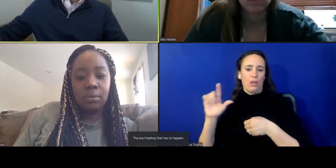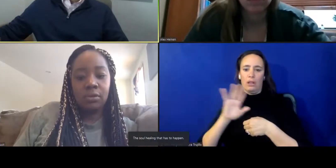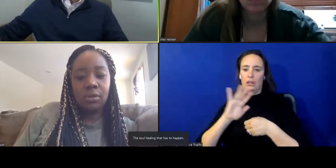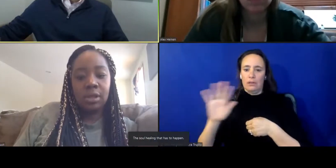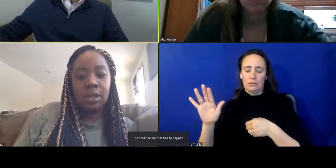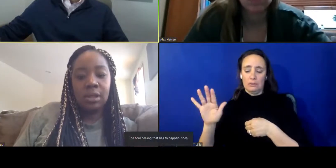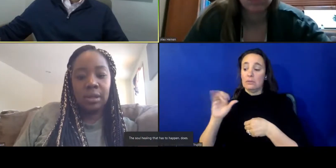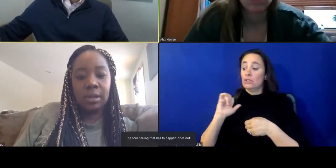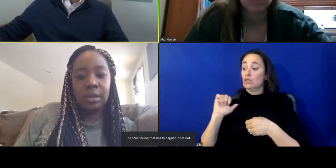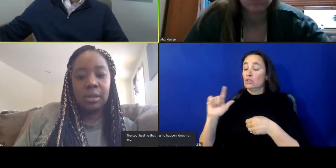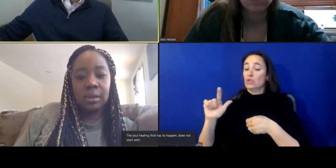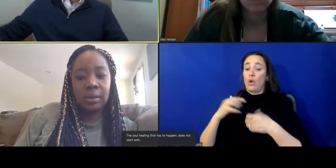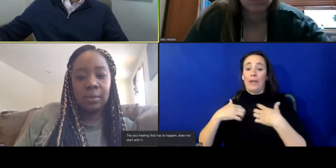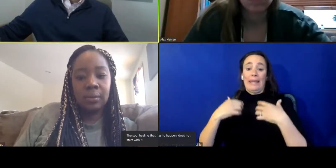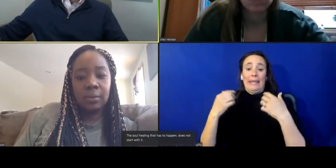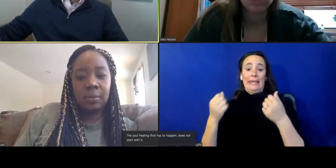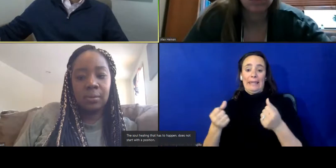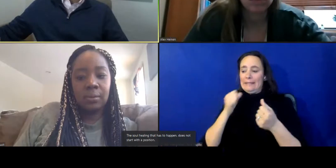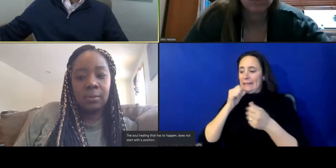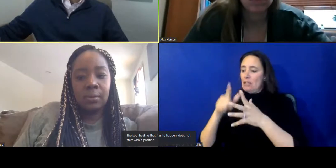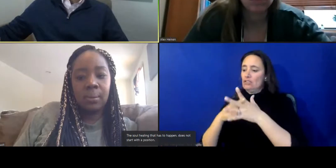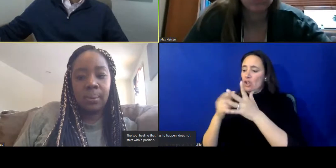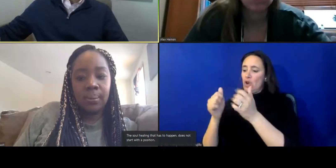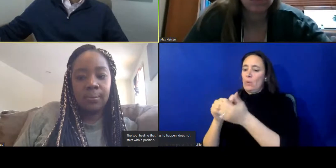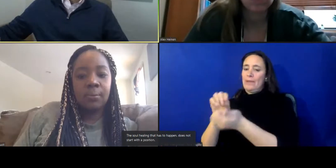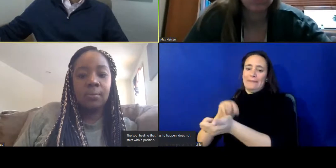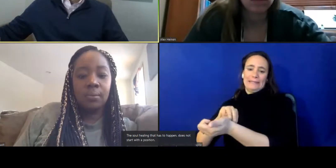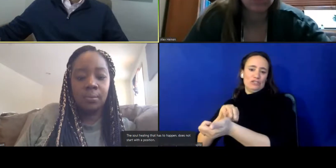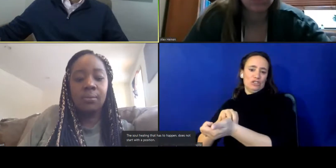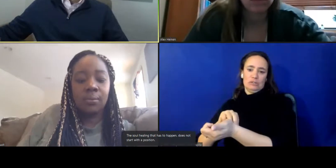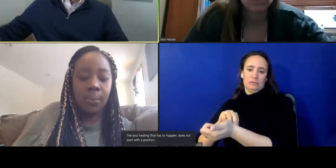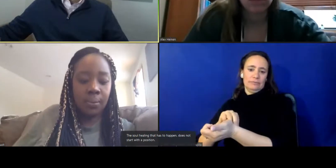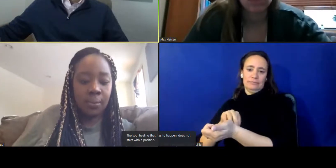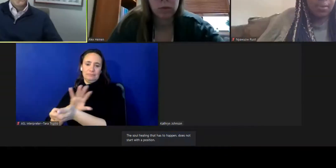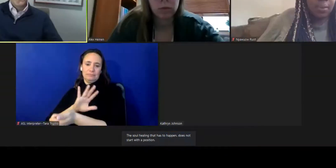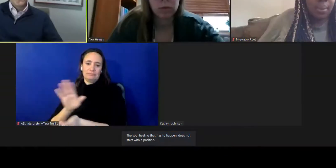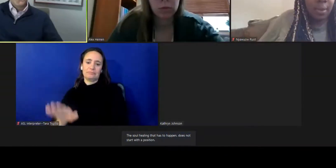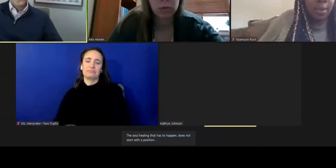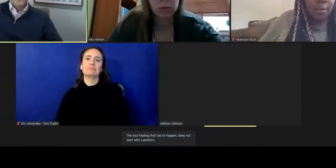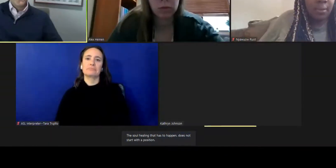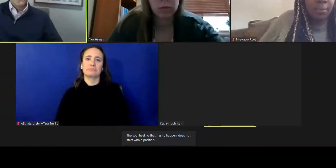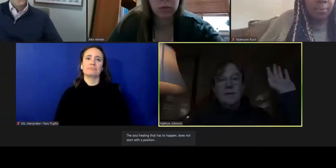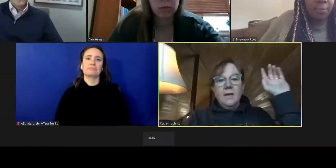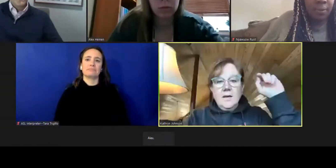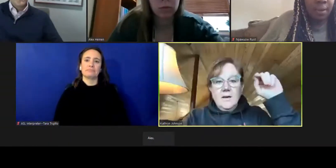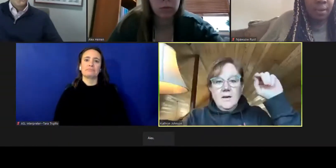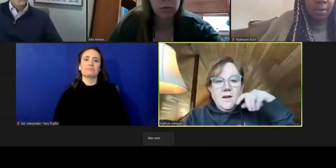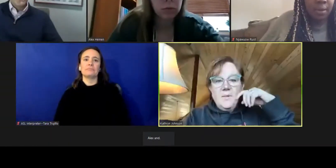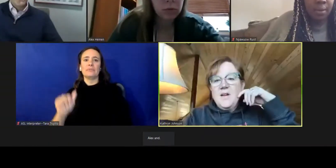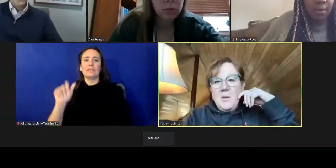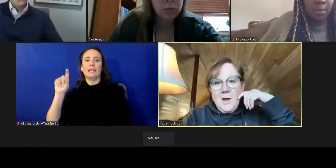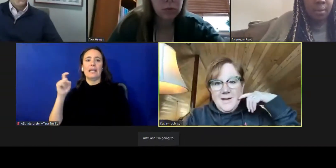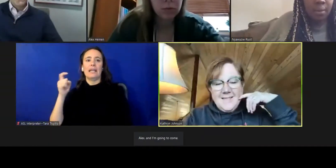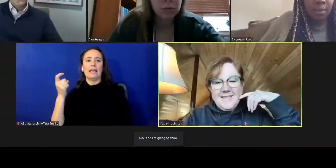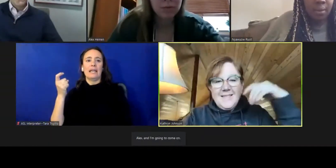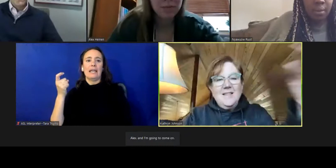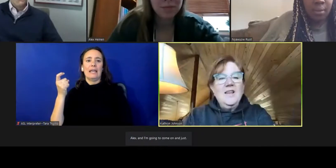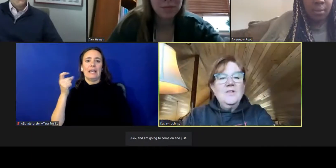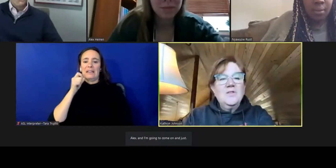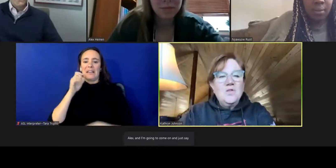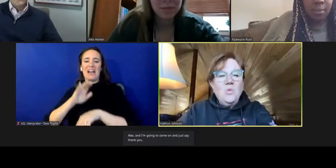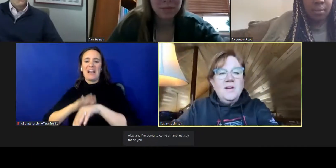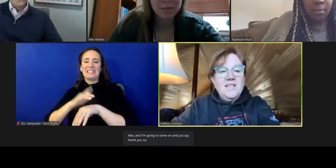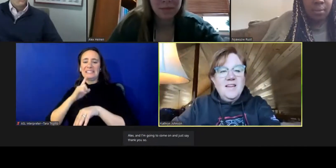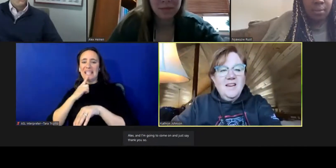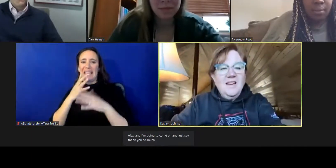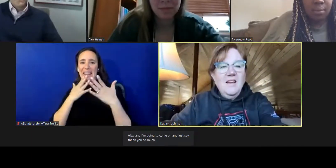does not start with a physician. Alex, and I'm going to come on and just say thank you